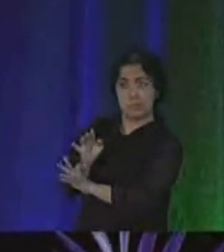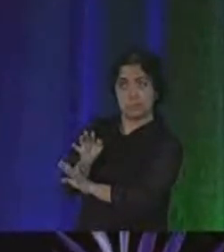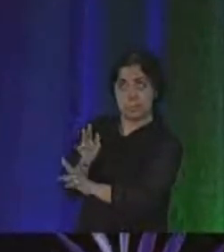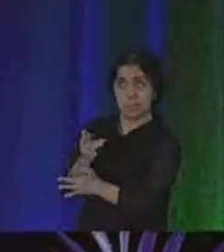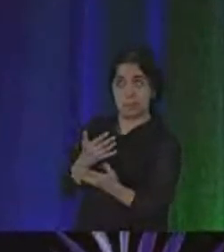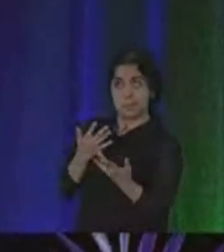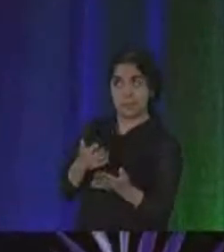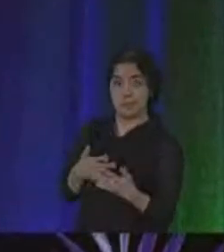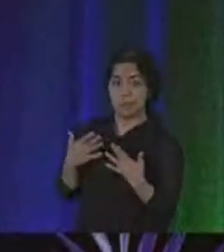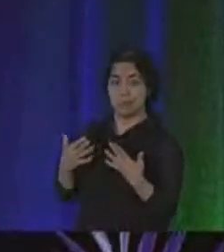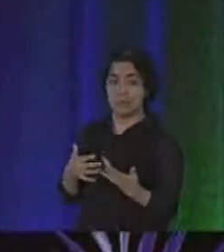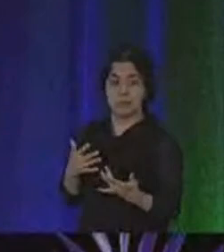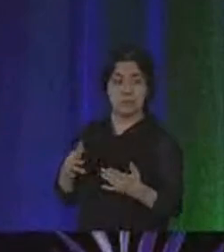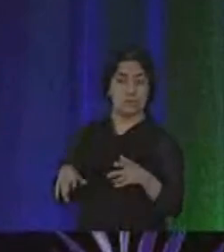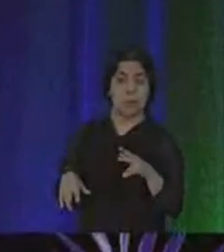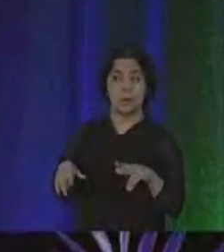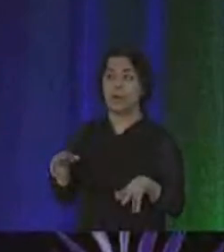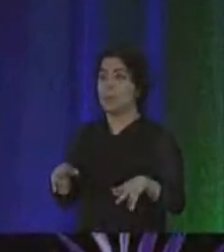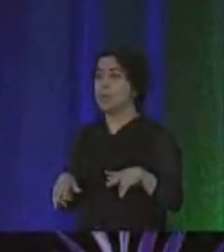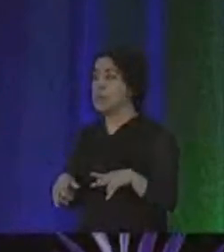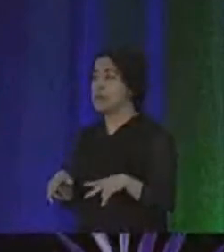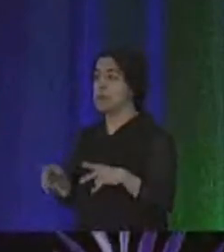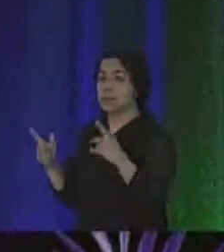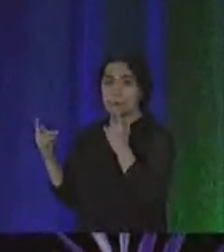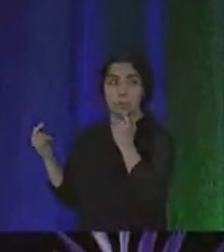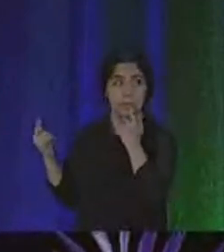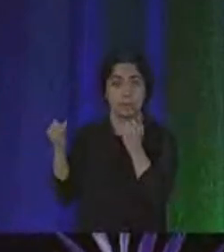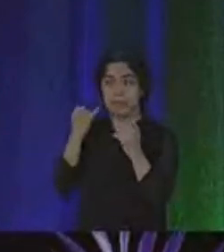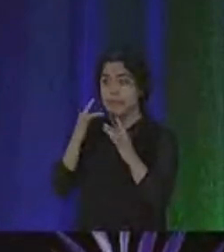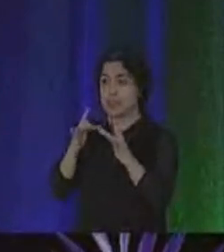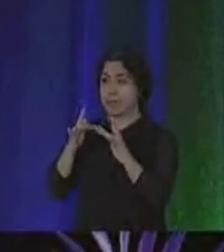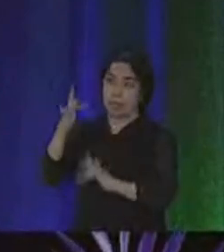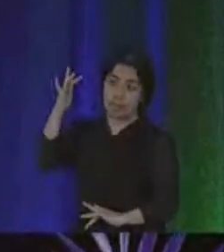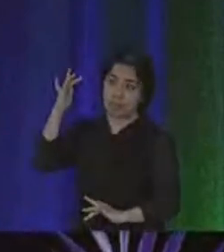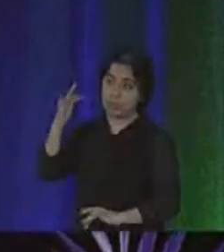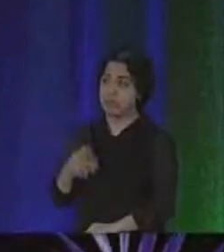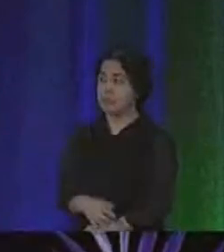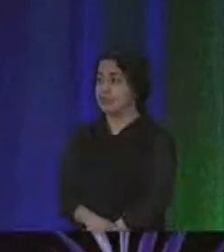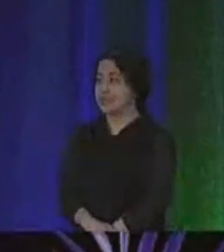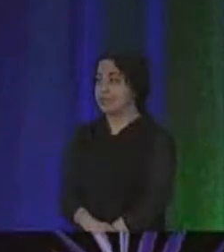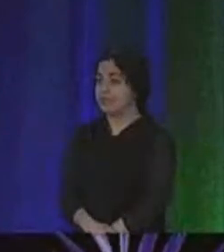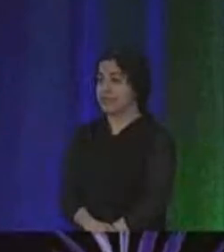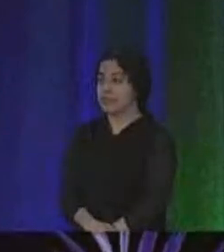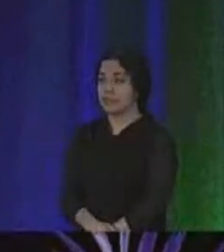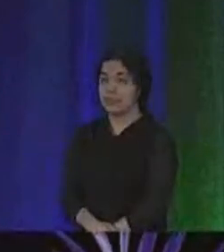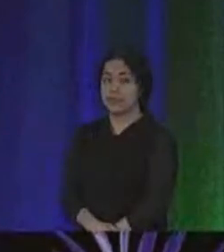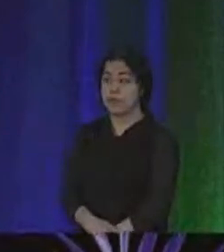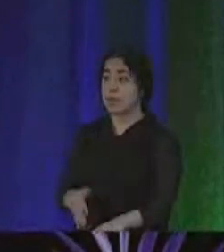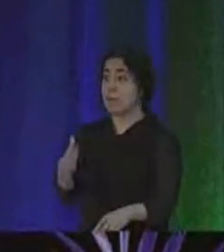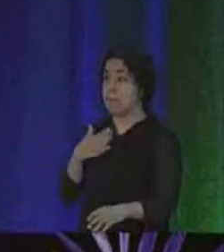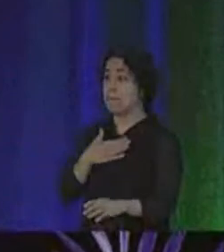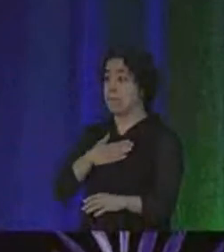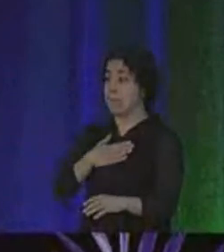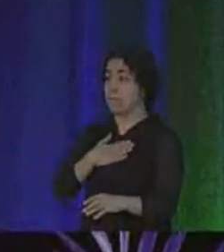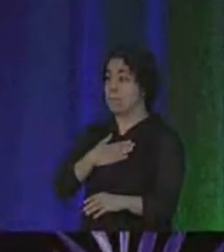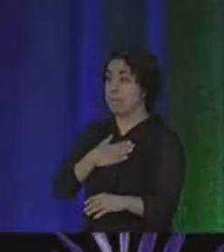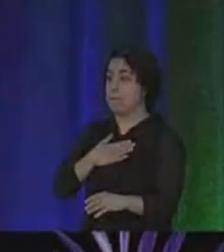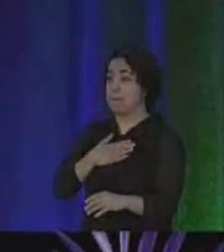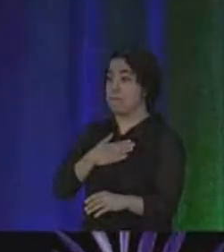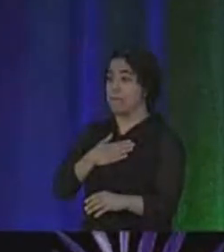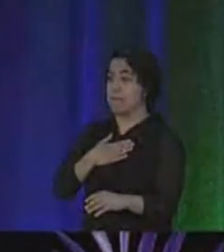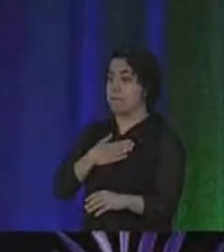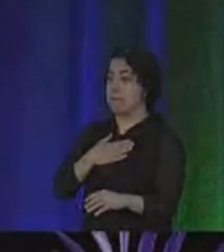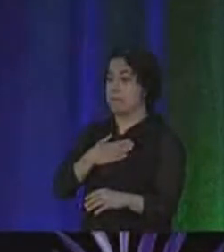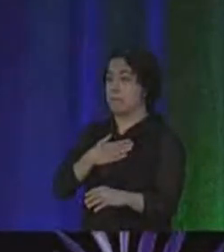this would be a really awkward time for the internet to cut out. Let's go ahead and put in my email address, mtliendo plus